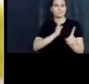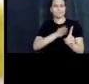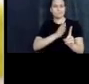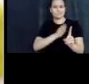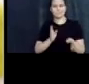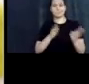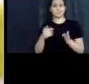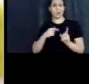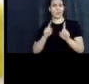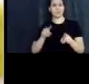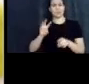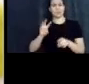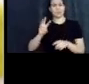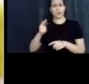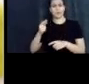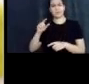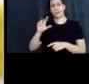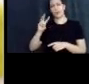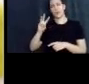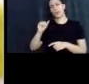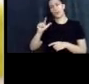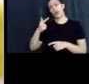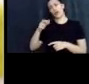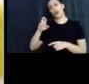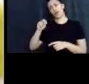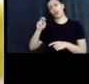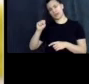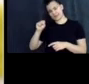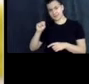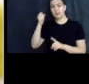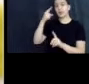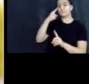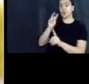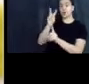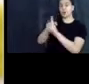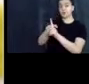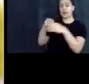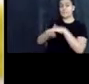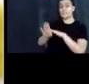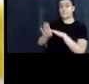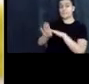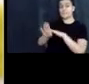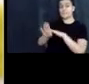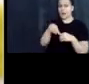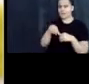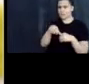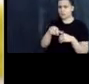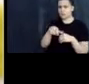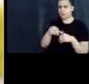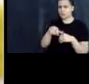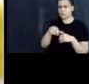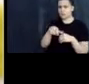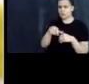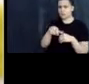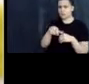from when I transferred to Lamar. It's not required for your admissions, but you have to get it before you come on campus as a